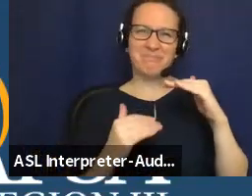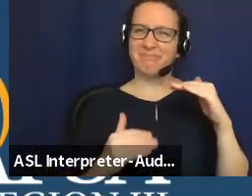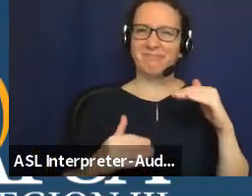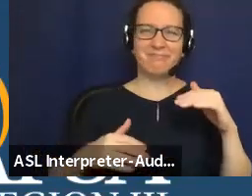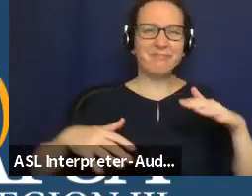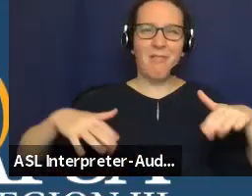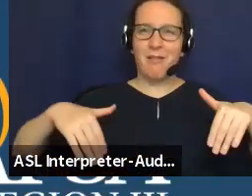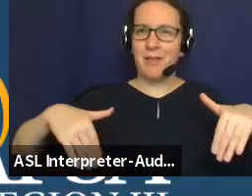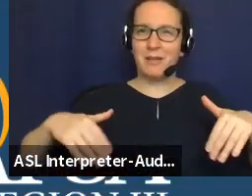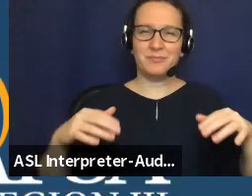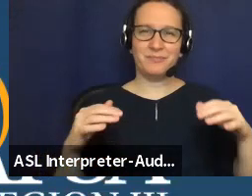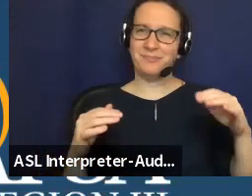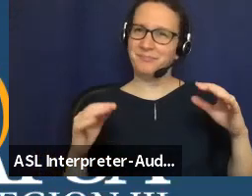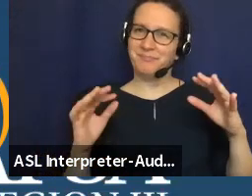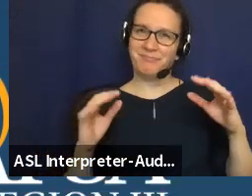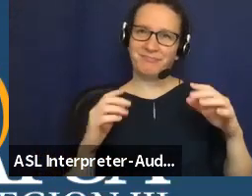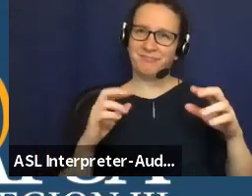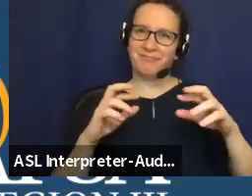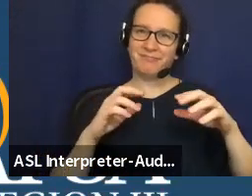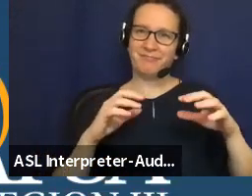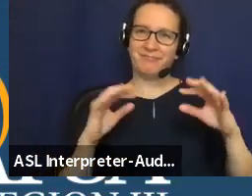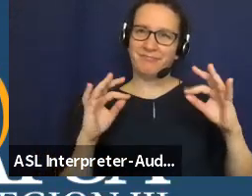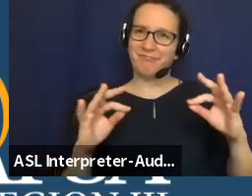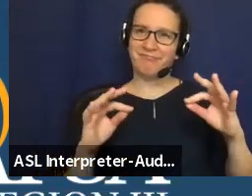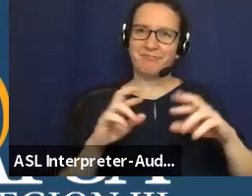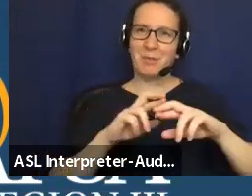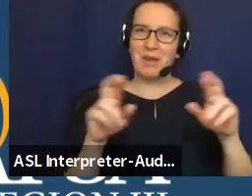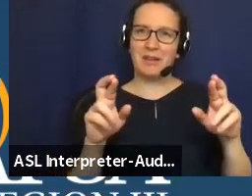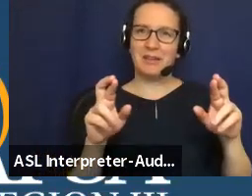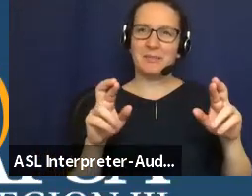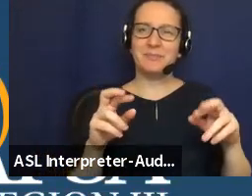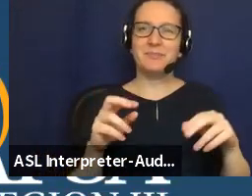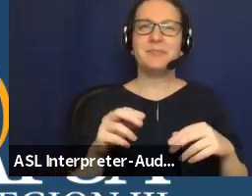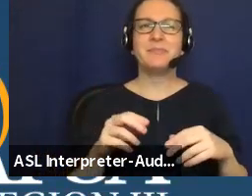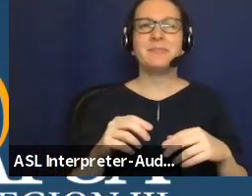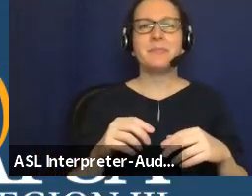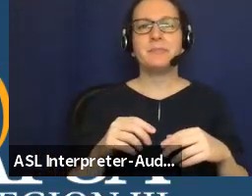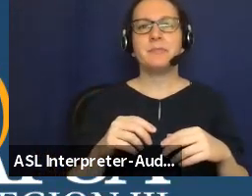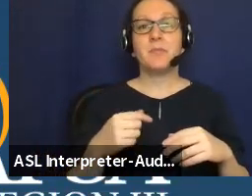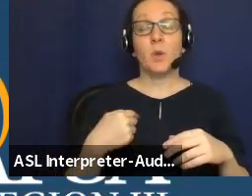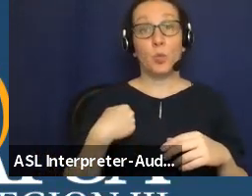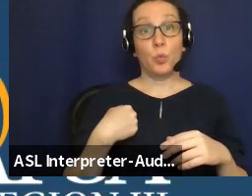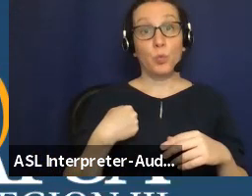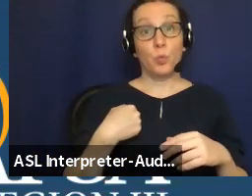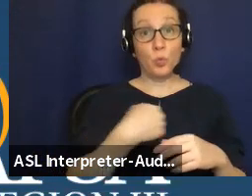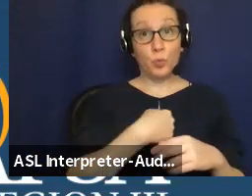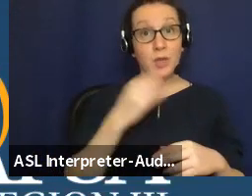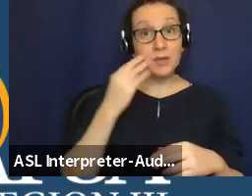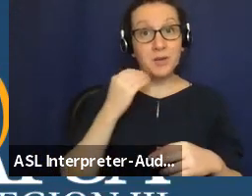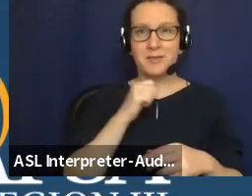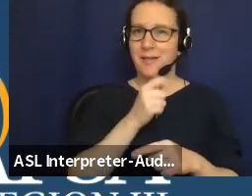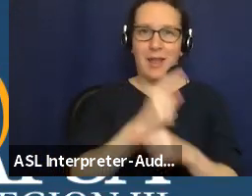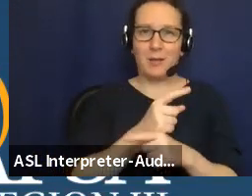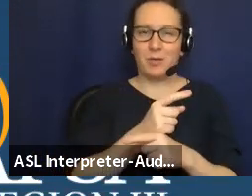for technology to catch up with AI captioning. It's just, we've experienced that it's not